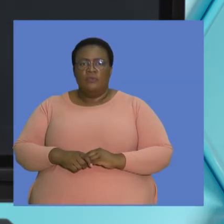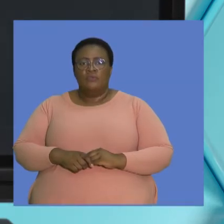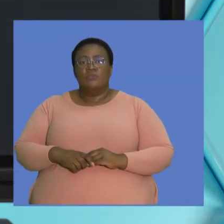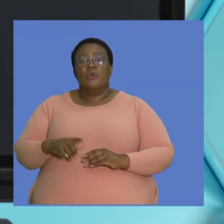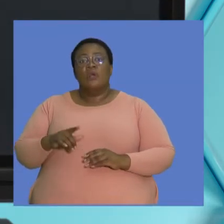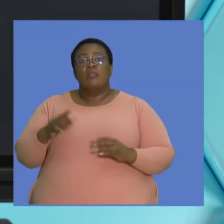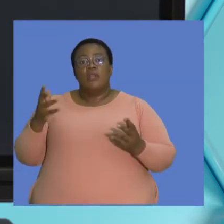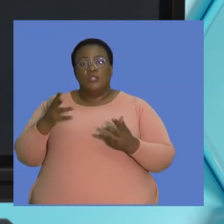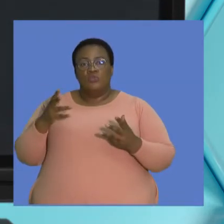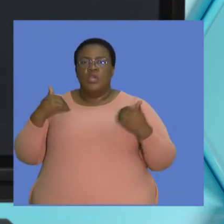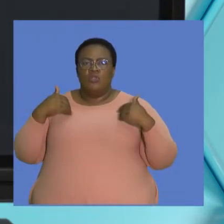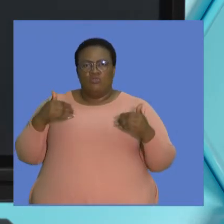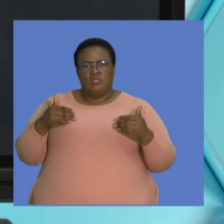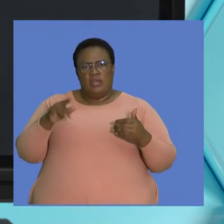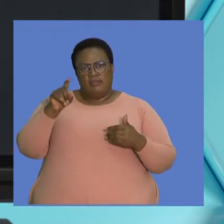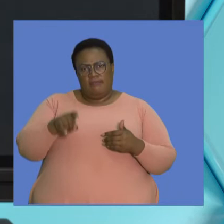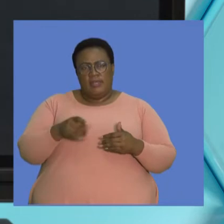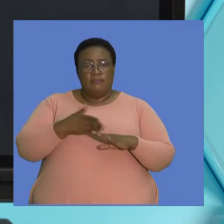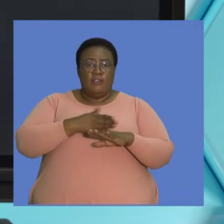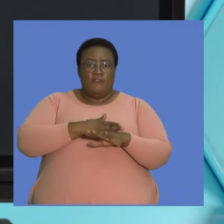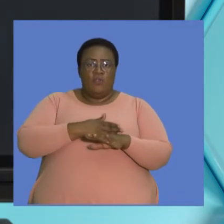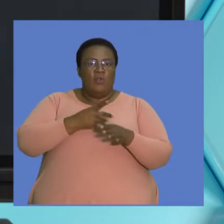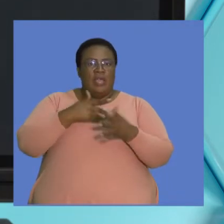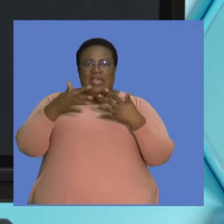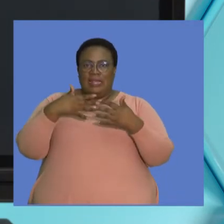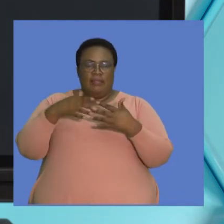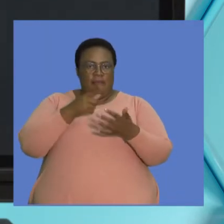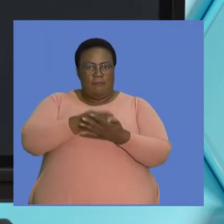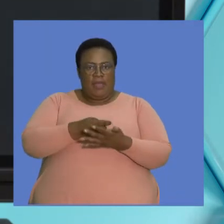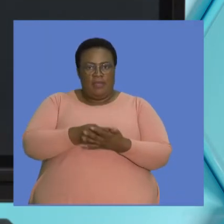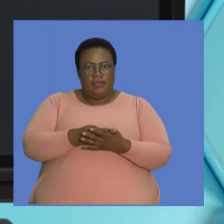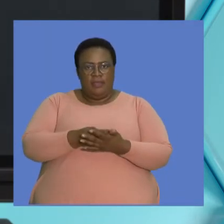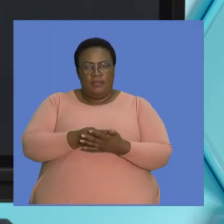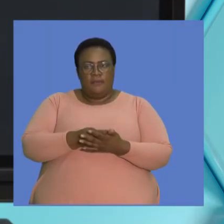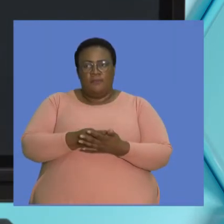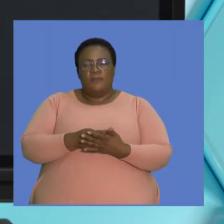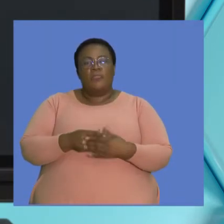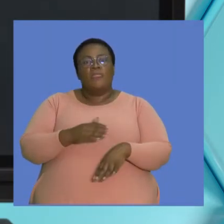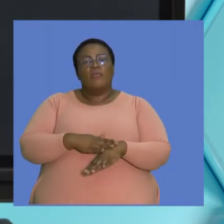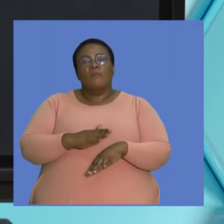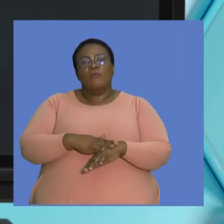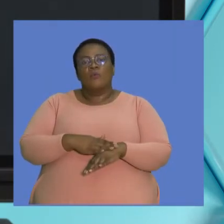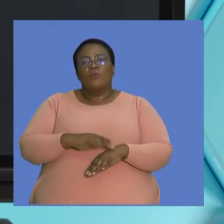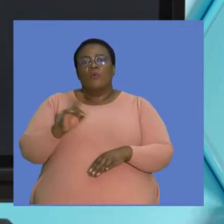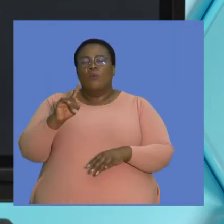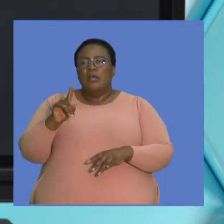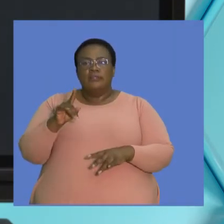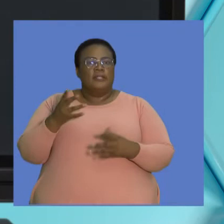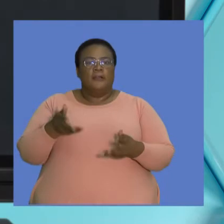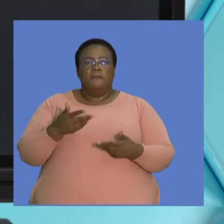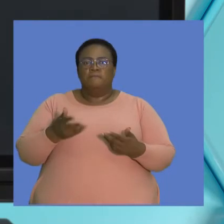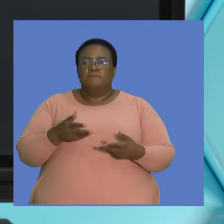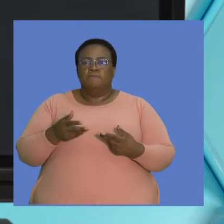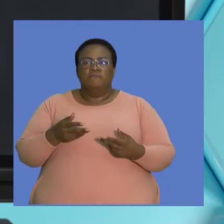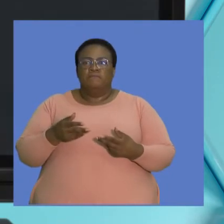actually need to start, guys, before you can buy anything, right? Especially these gadgets of